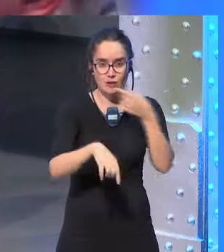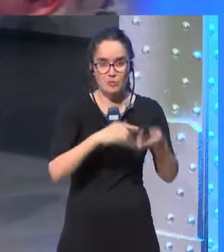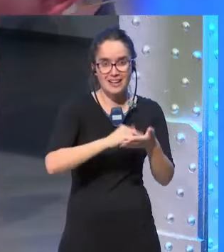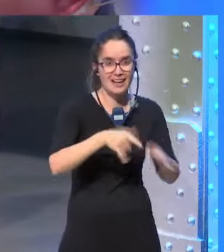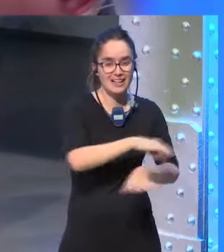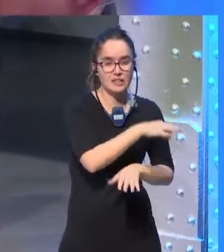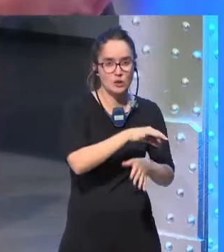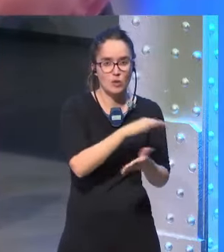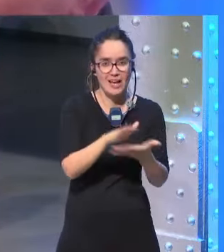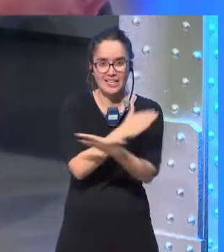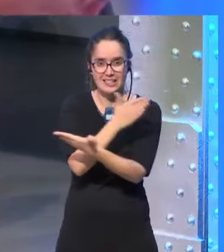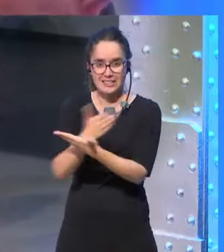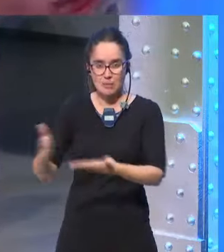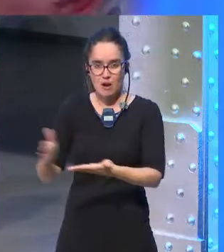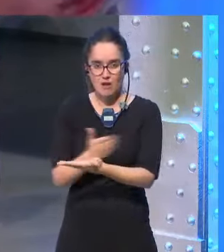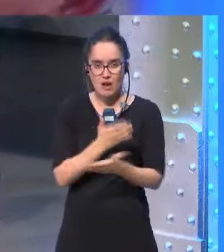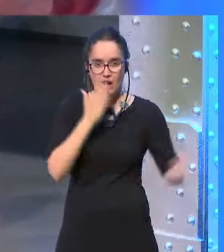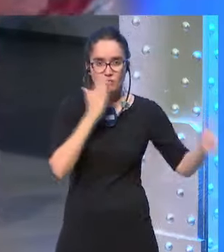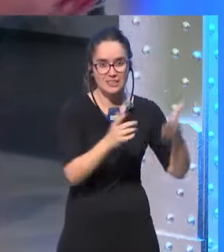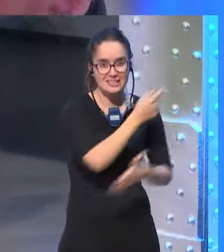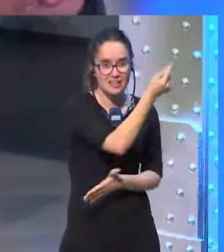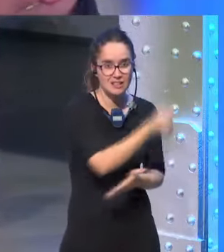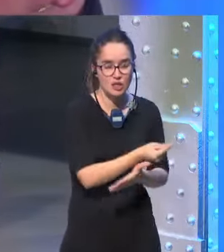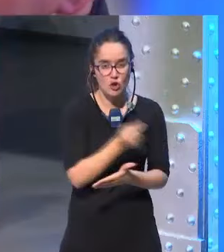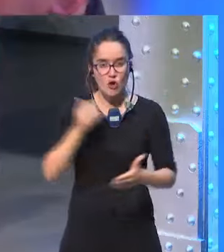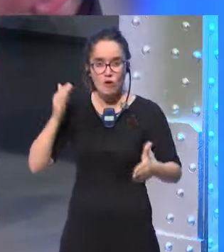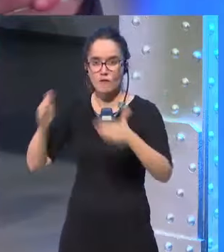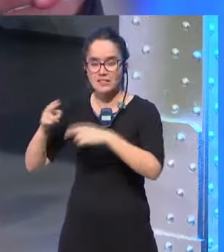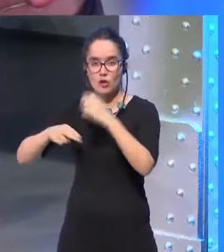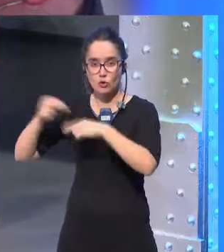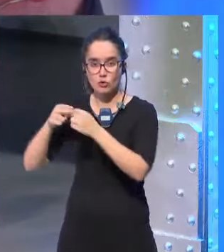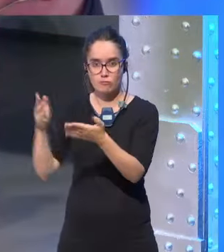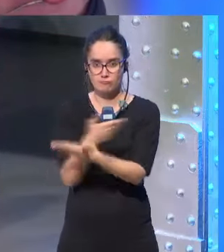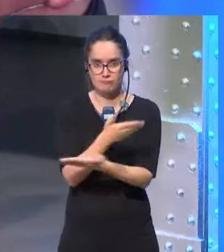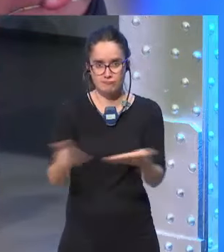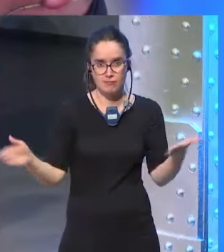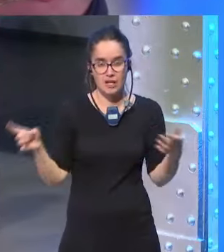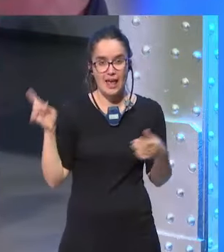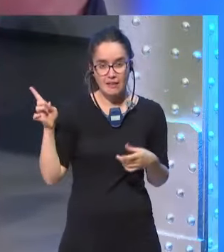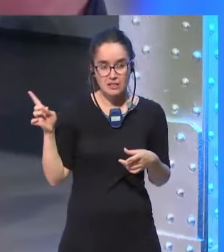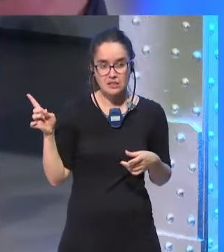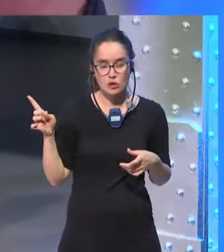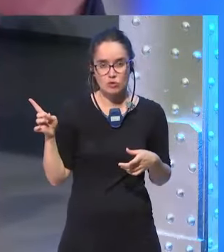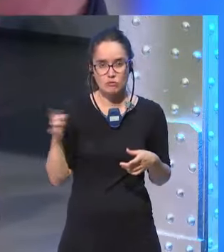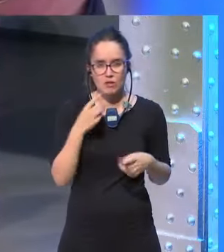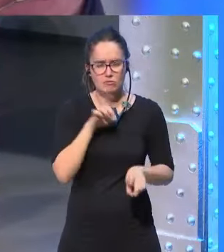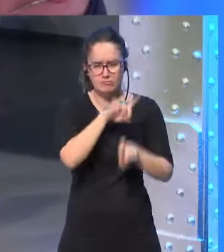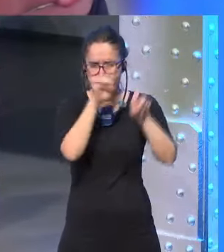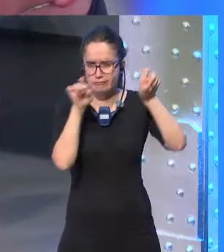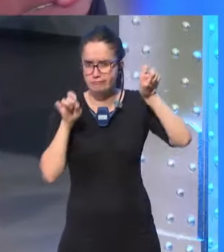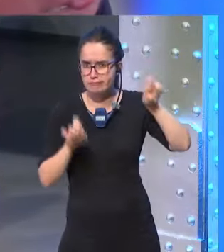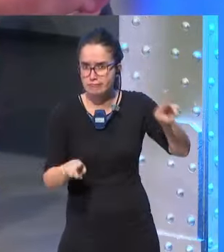phases. It starts to blur these boundaries and question the modes of how the profession of design and how, well,